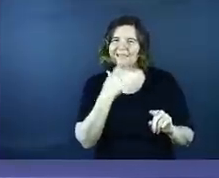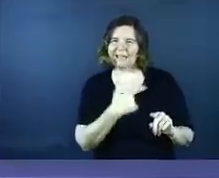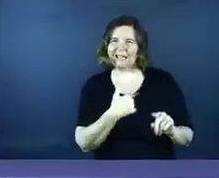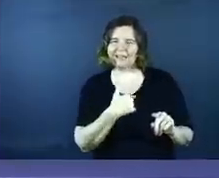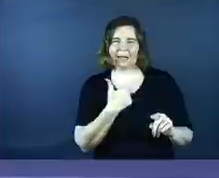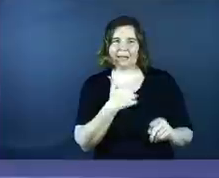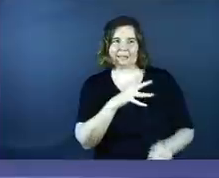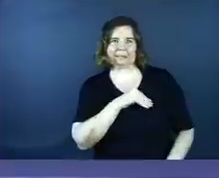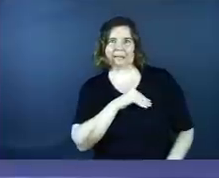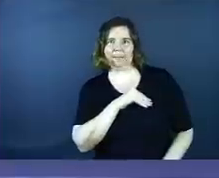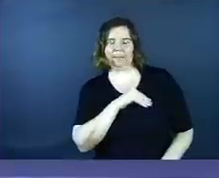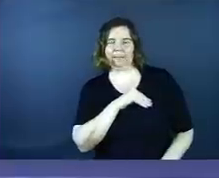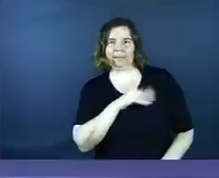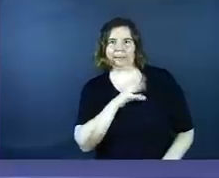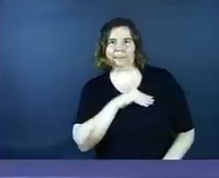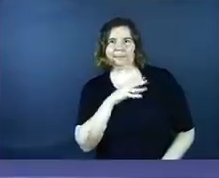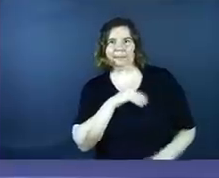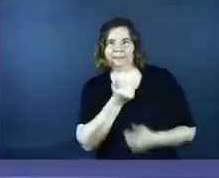just swallow everything either.